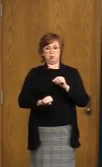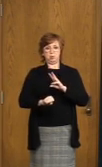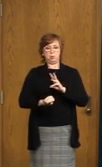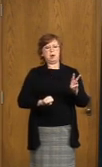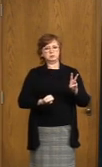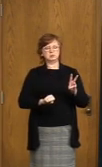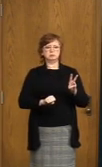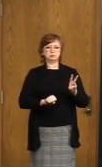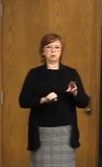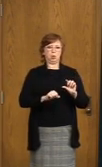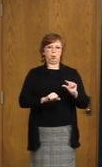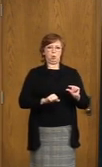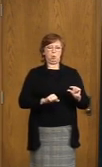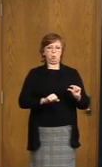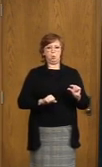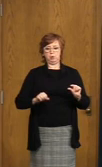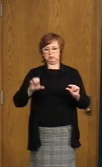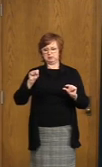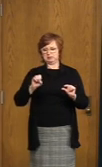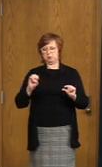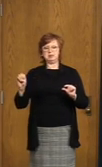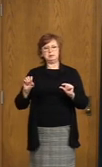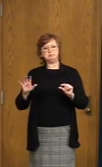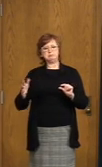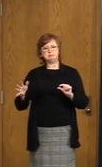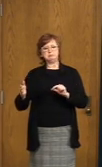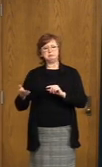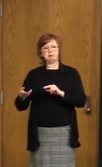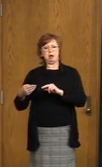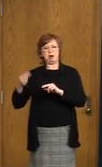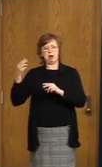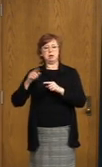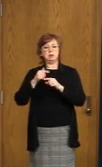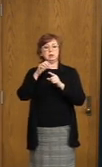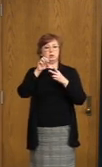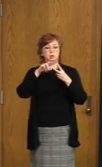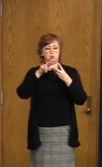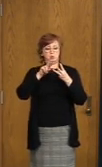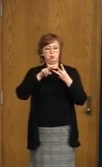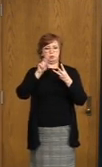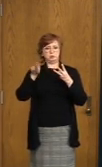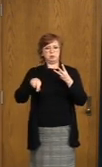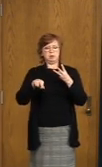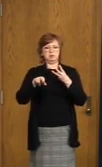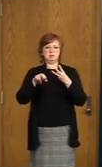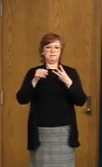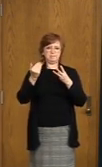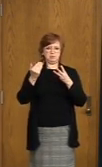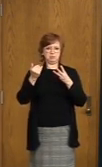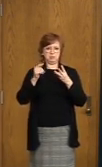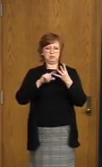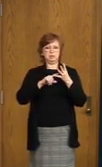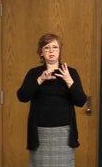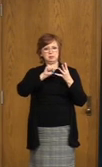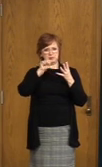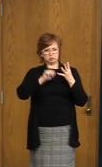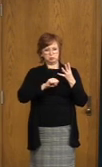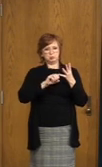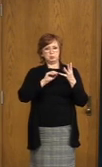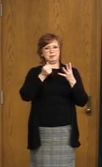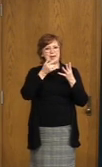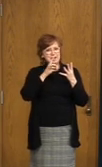Regina's coming down to around 15. Saskatoon seems to be around 18, and a few outbreaks have really pushed Saskatoon rates up